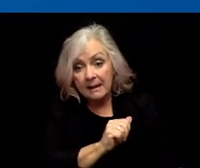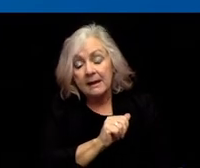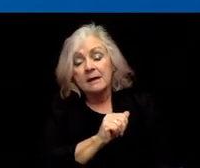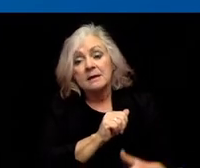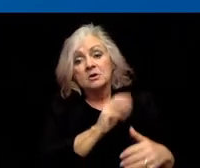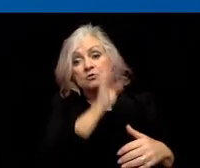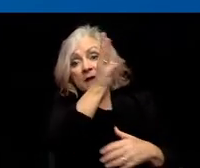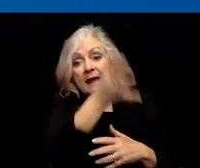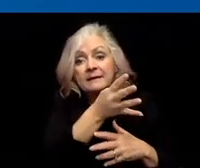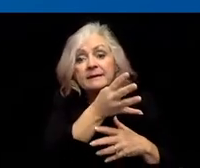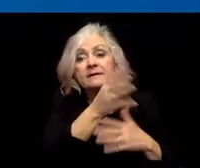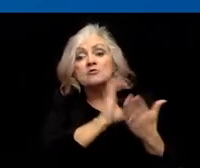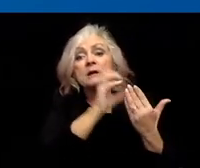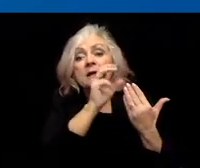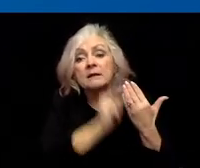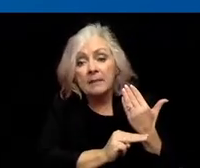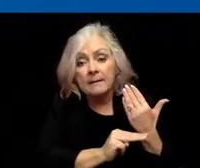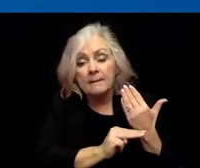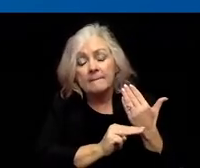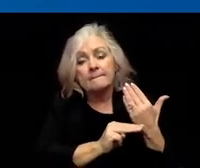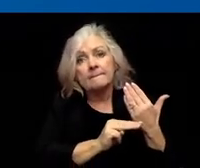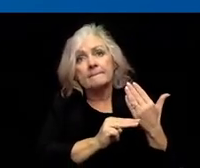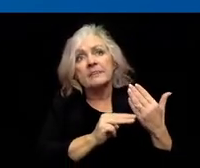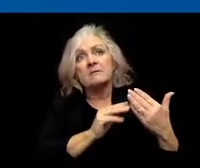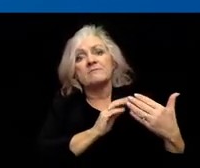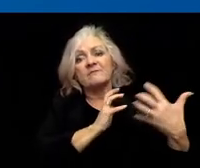needs of people with a range of disabilities.